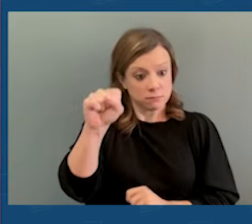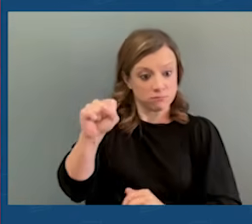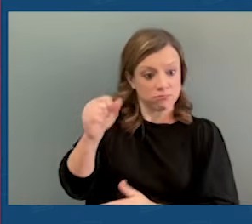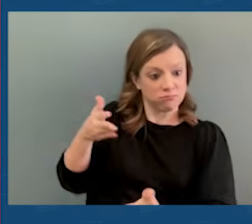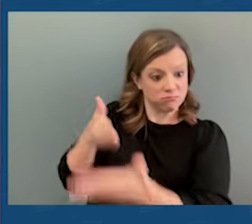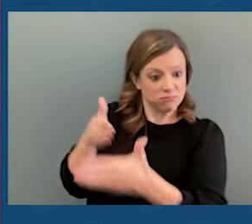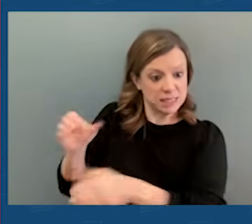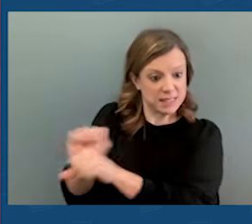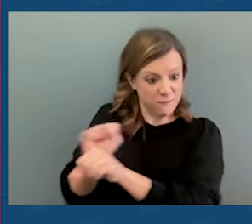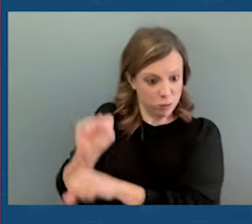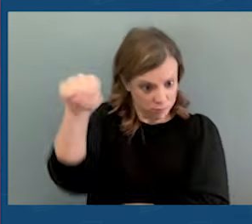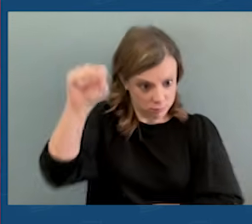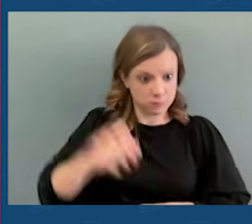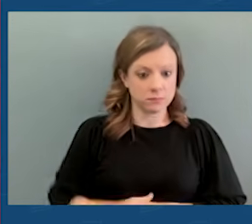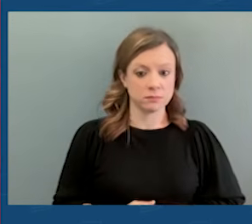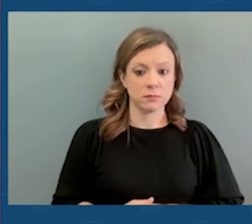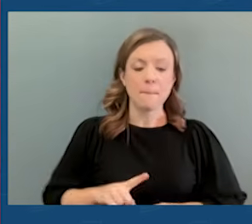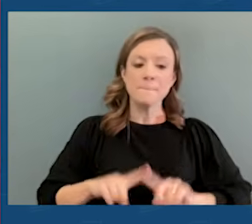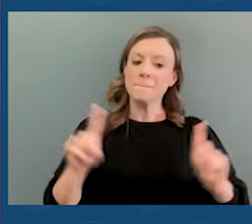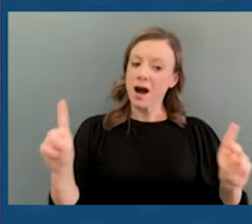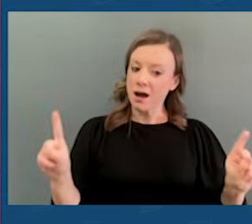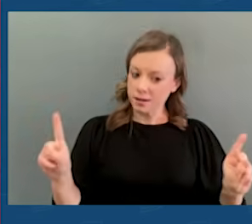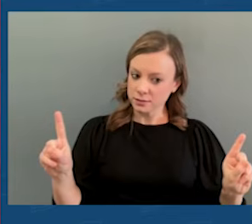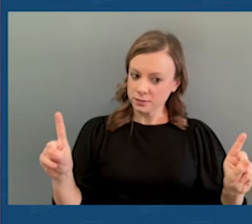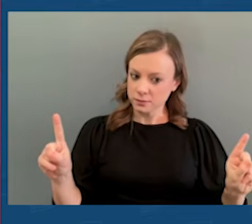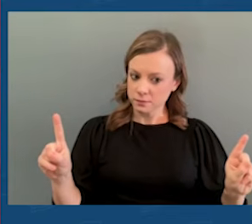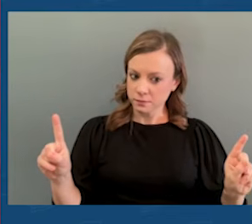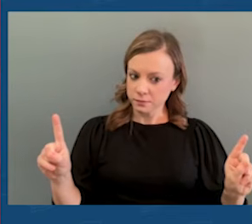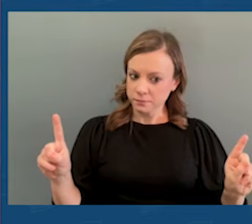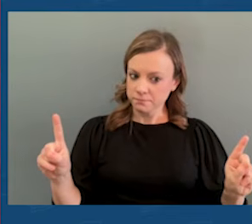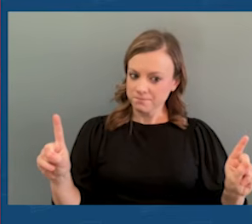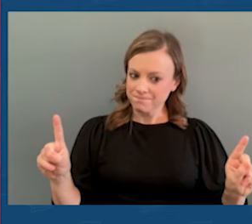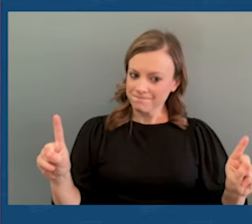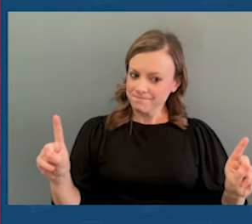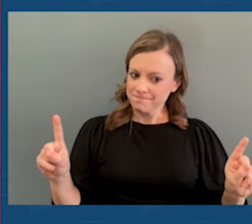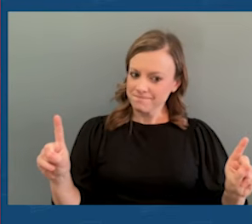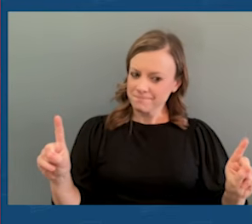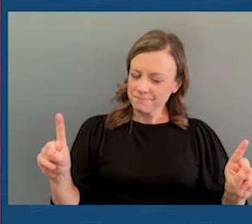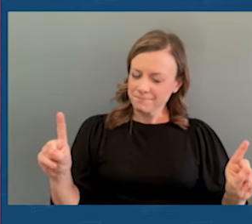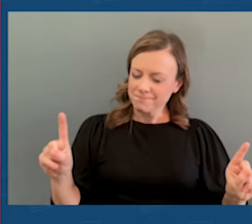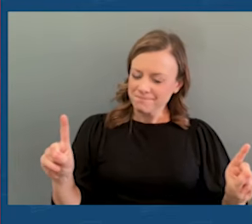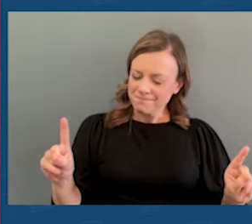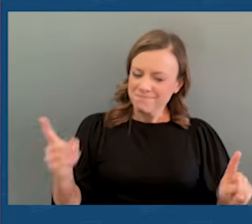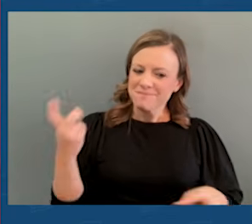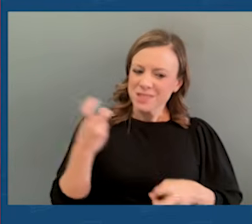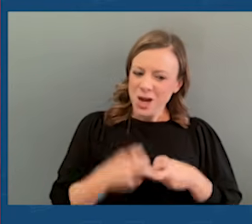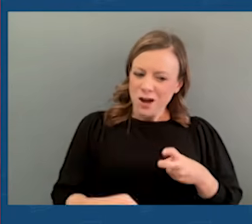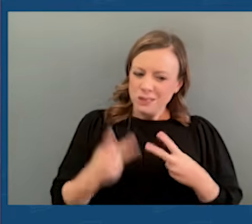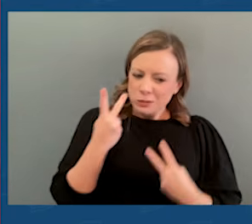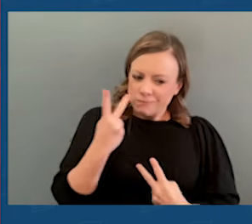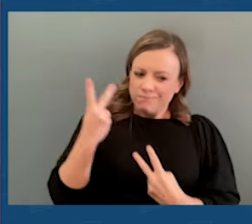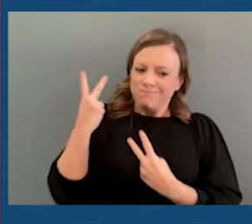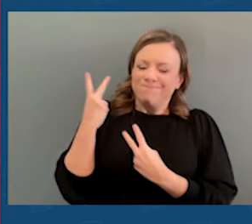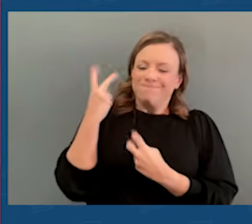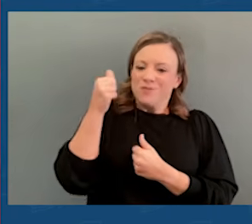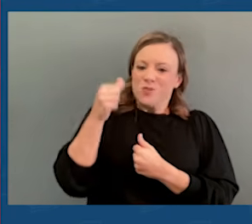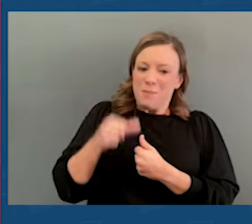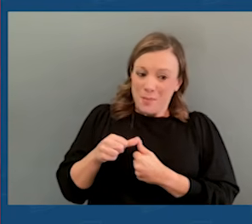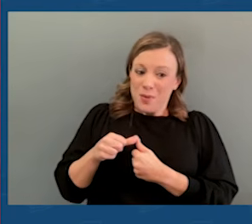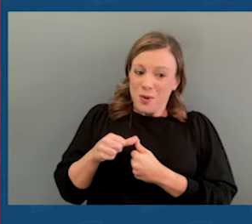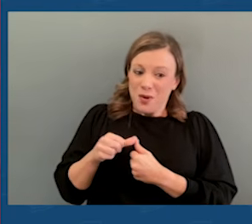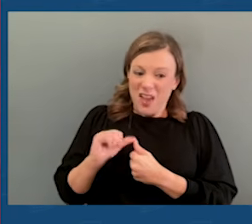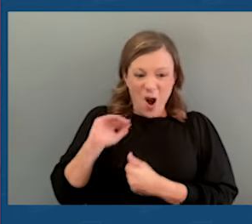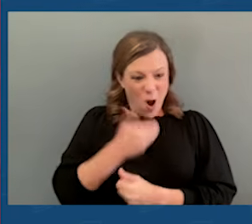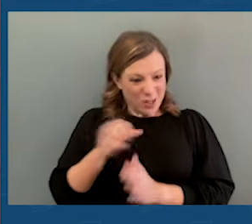What is hard to embrace is the fact that our state also flourished from that